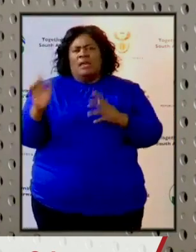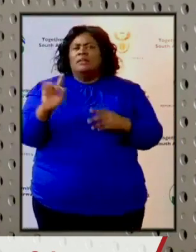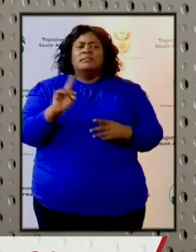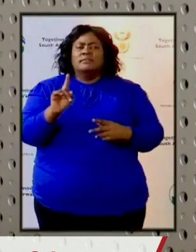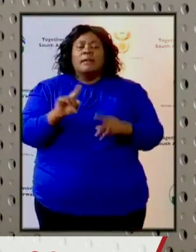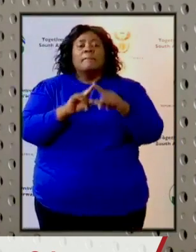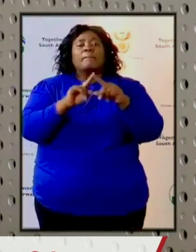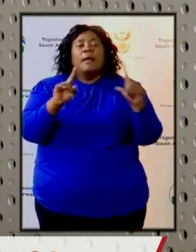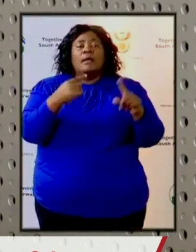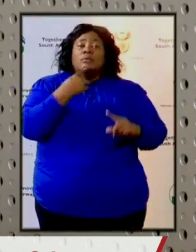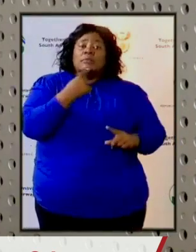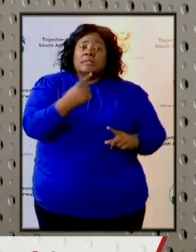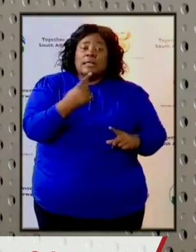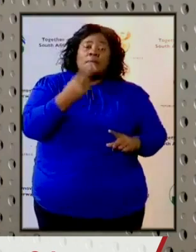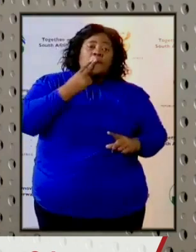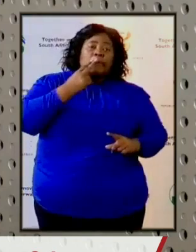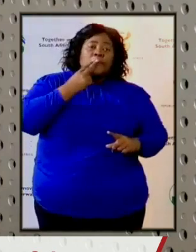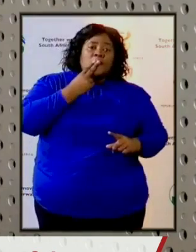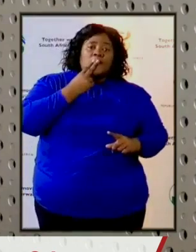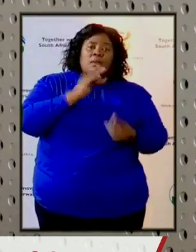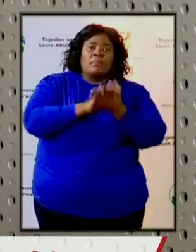what cigarettes do to health.